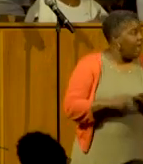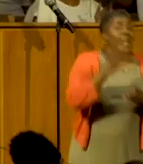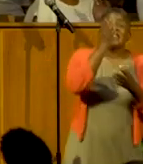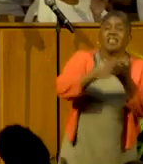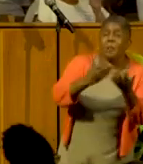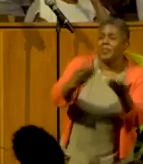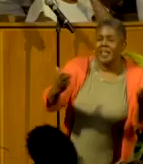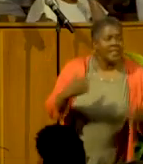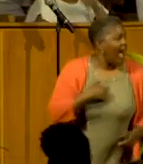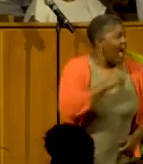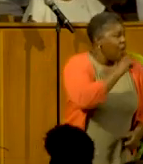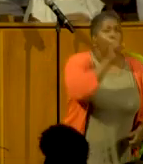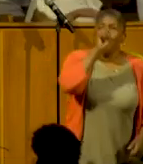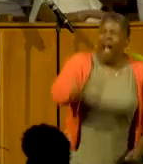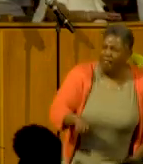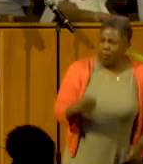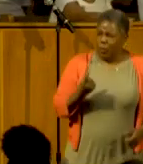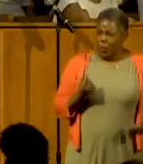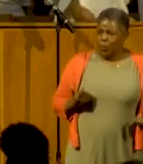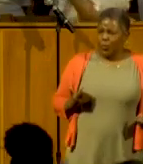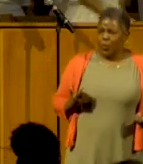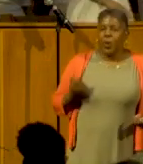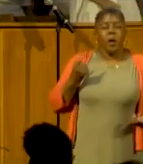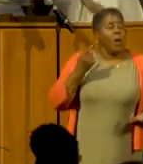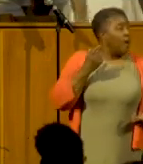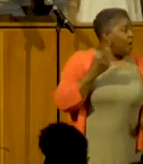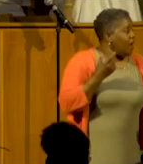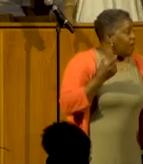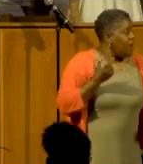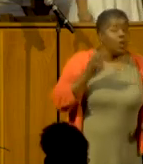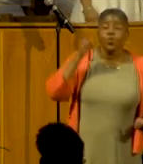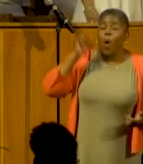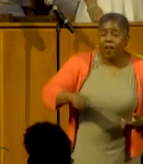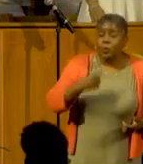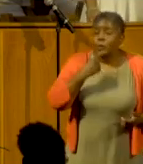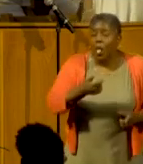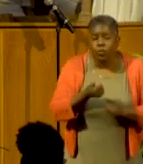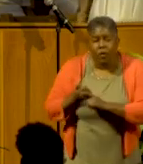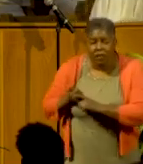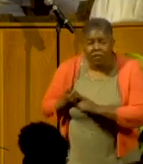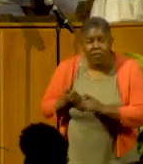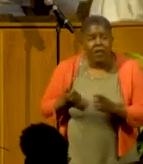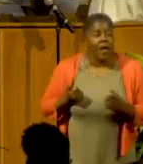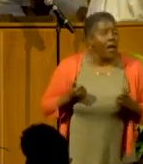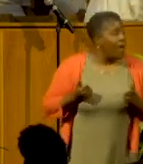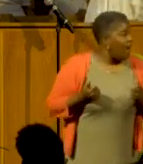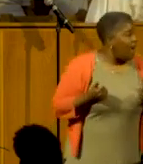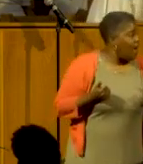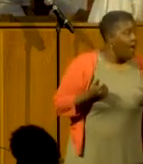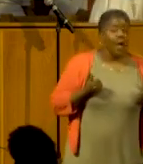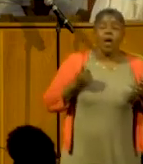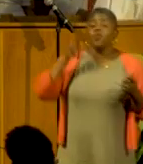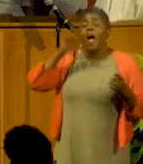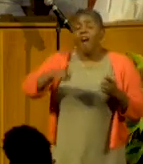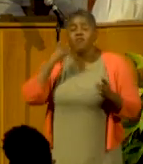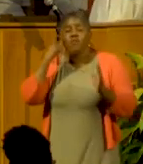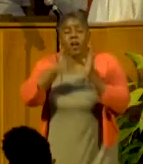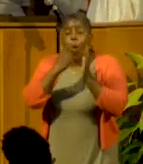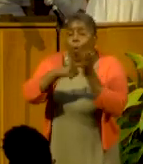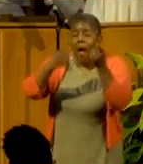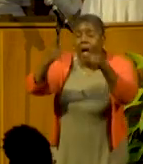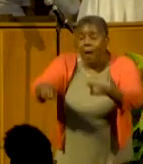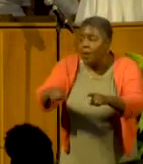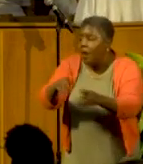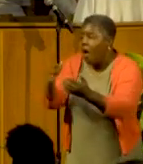There's some things I don't have to do because it's in the text. Alpha Street, you gotta recognize what's happening around